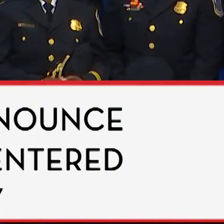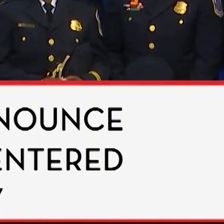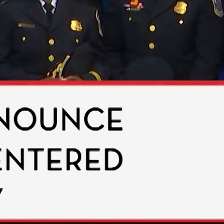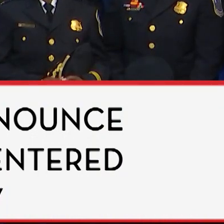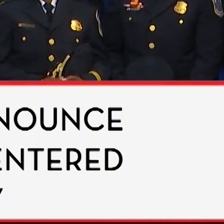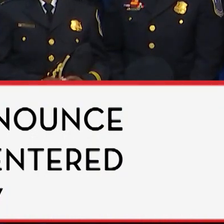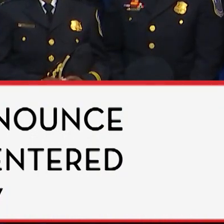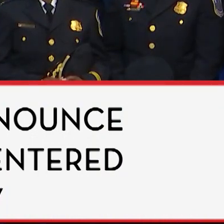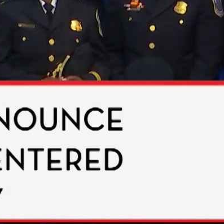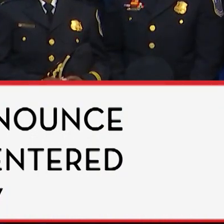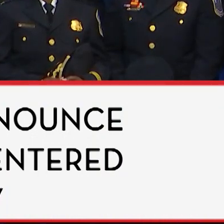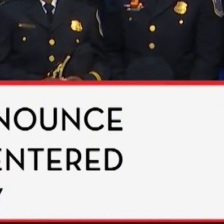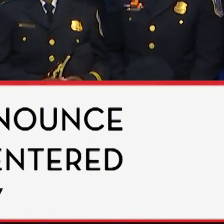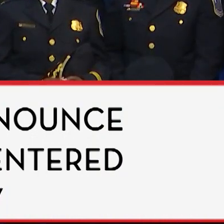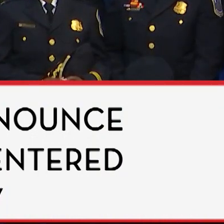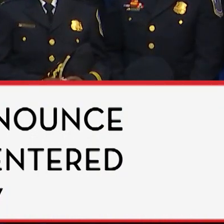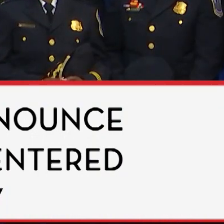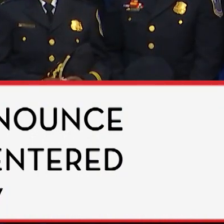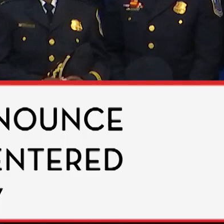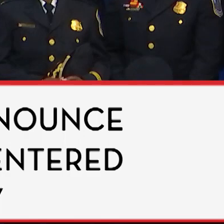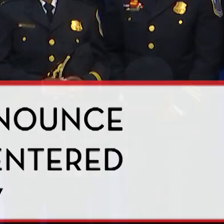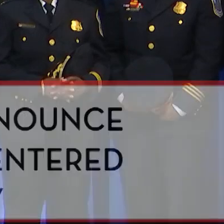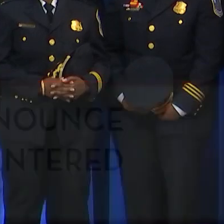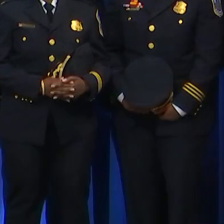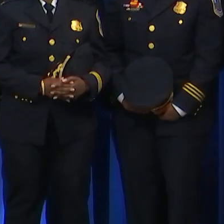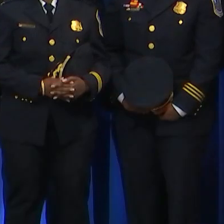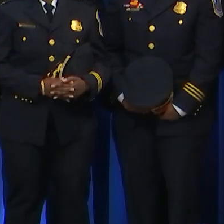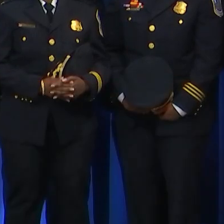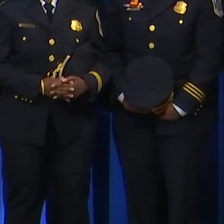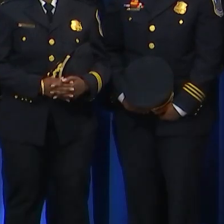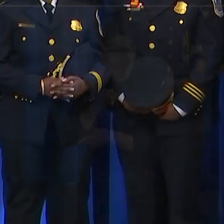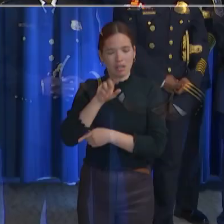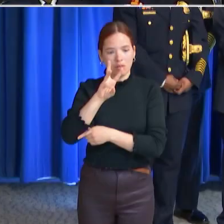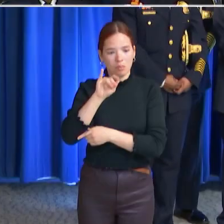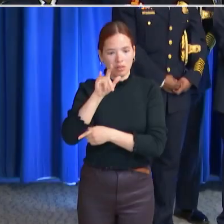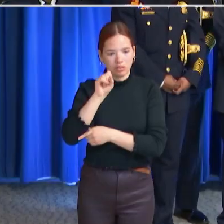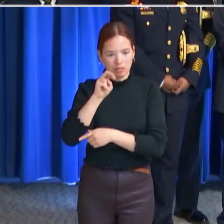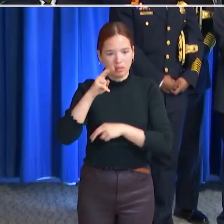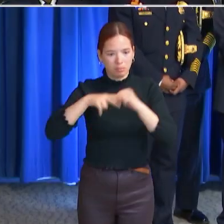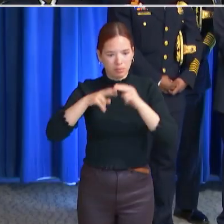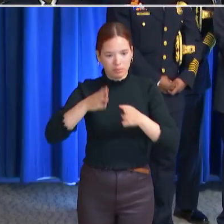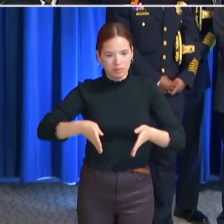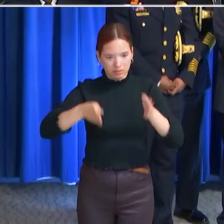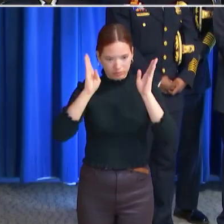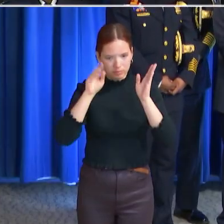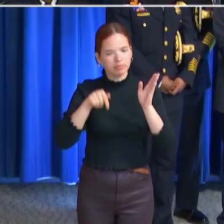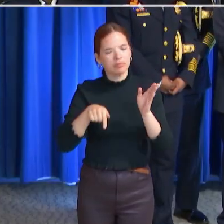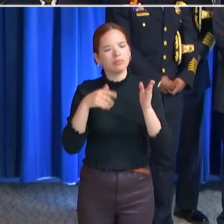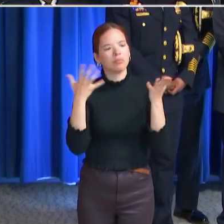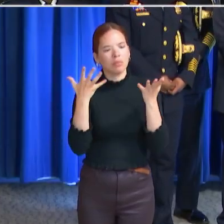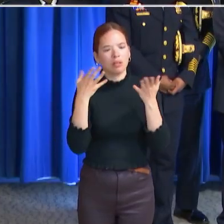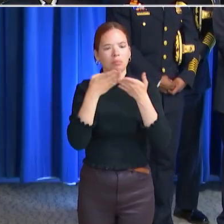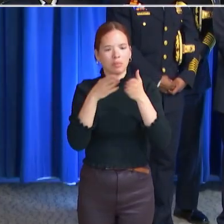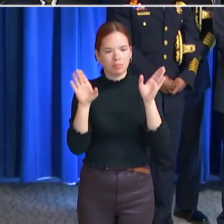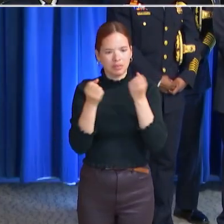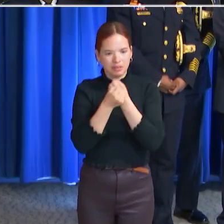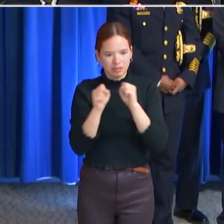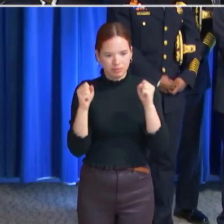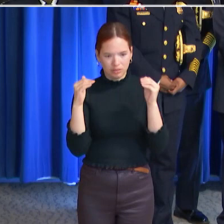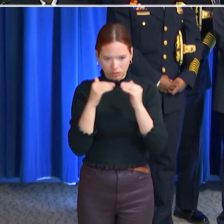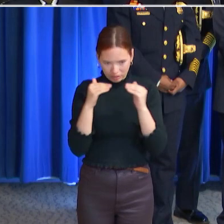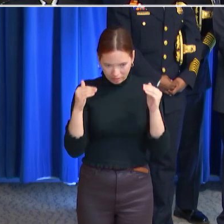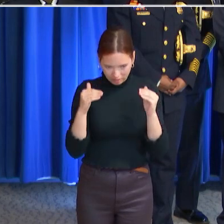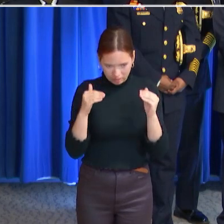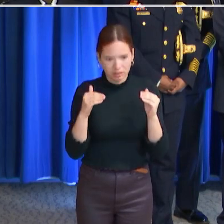A. Wilson Building by members of my public safety team, Deputy Mayor for Public Safety and Justice